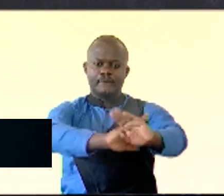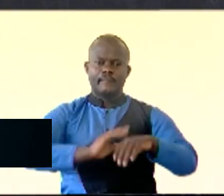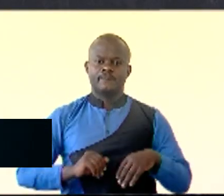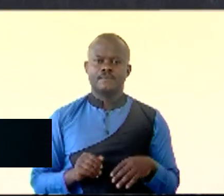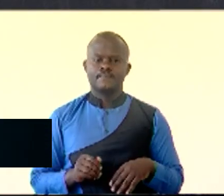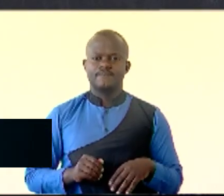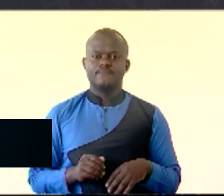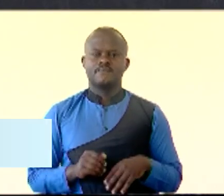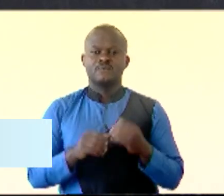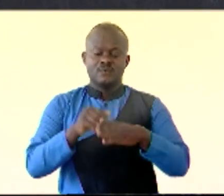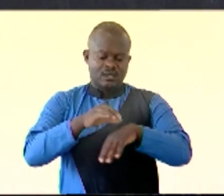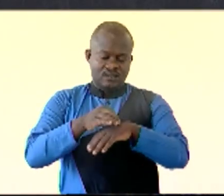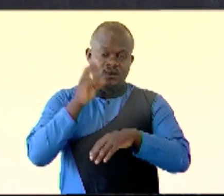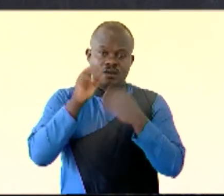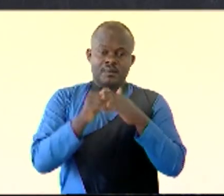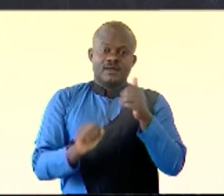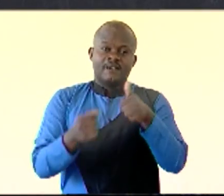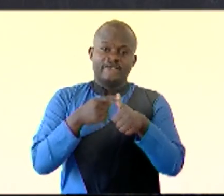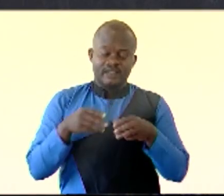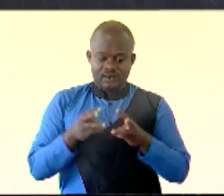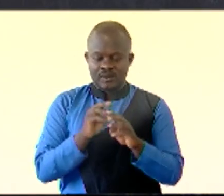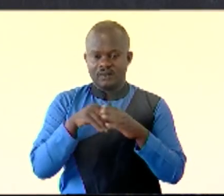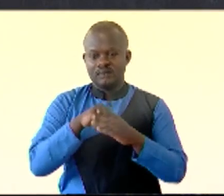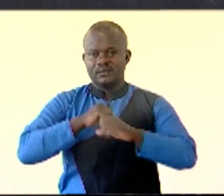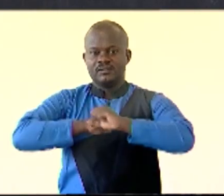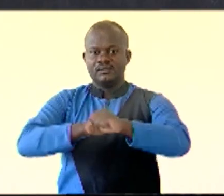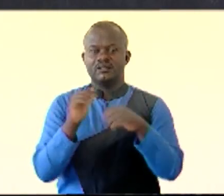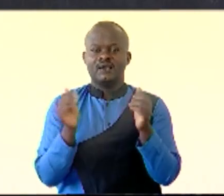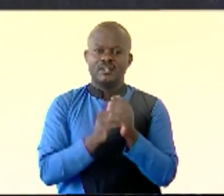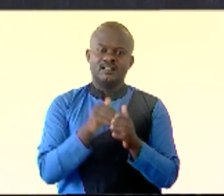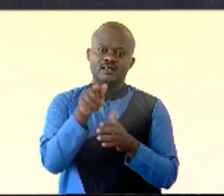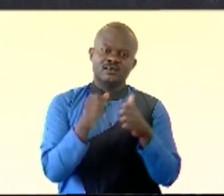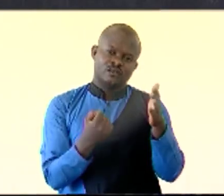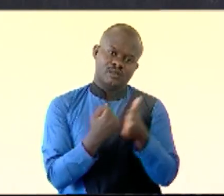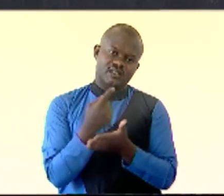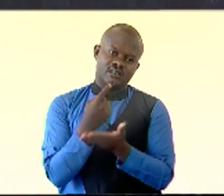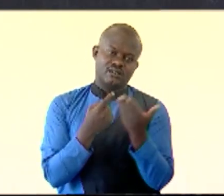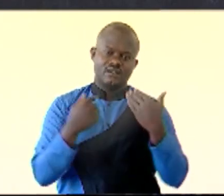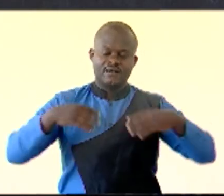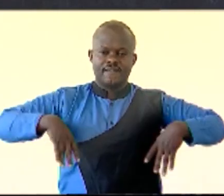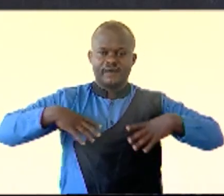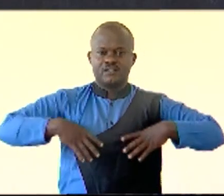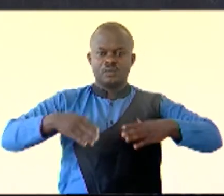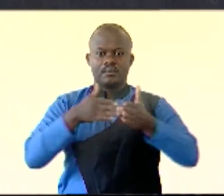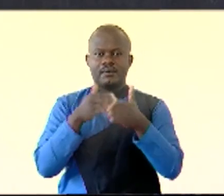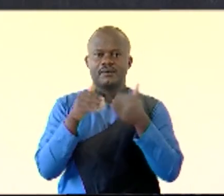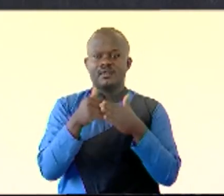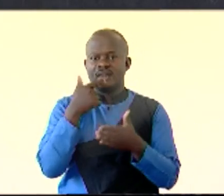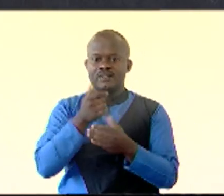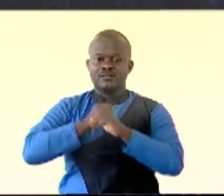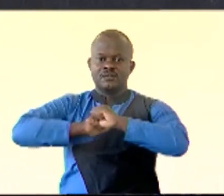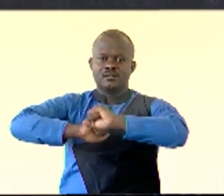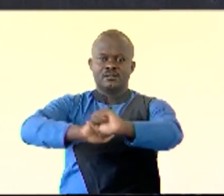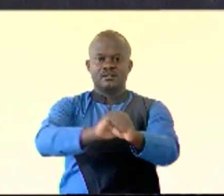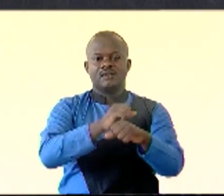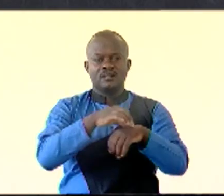So the skin will be the first line of defense, and I said it creates a physical barrier that protects the